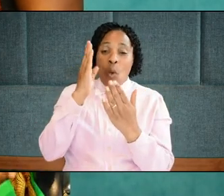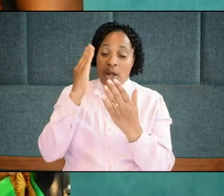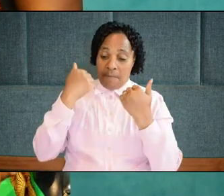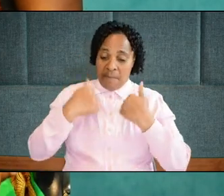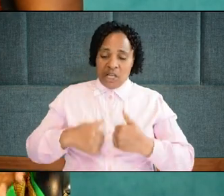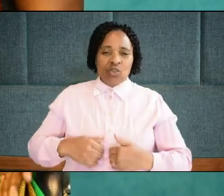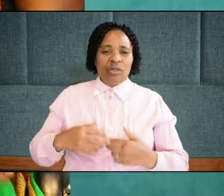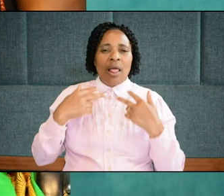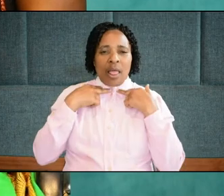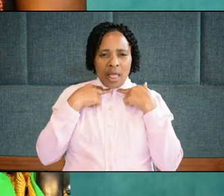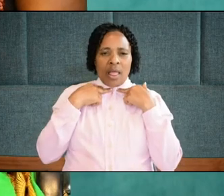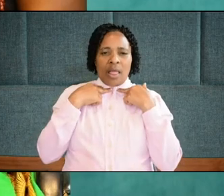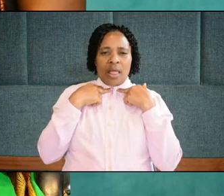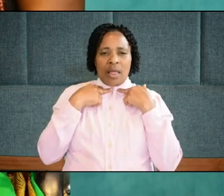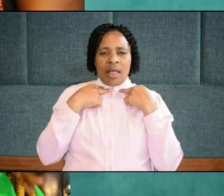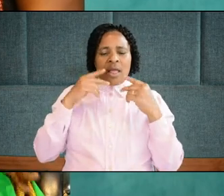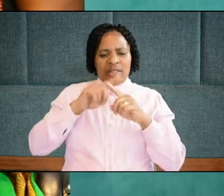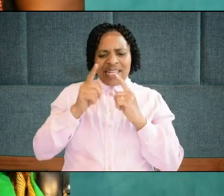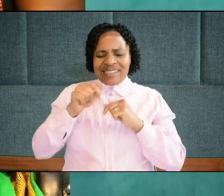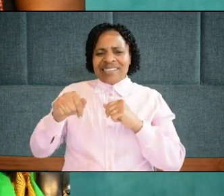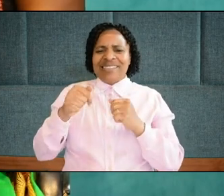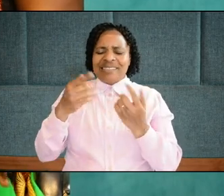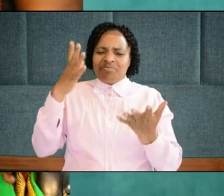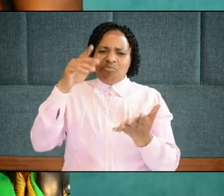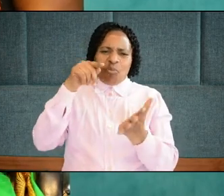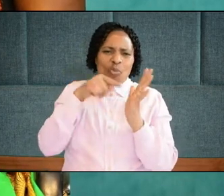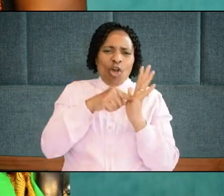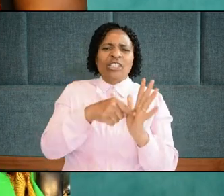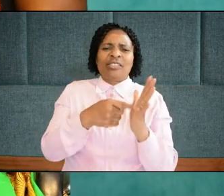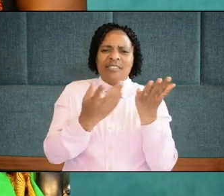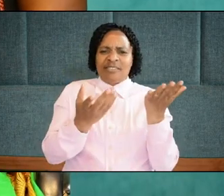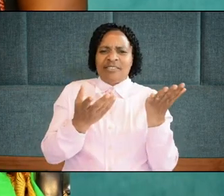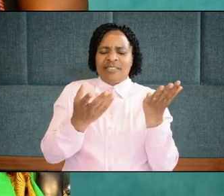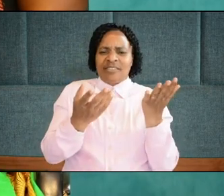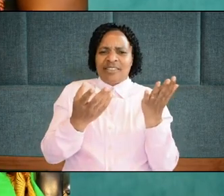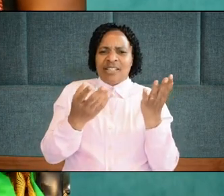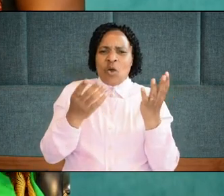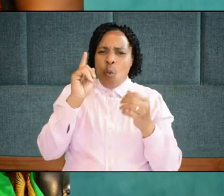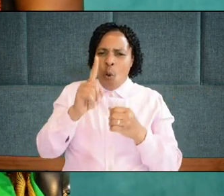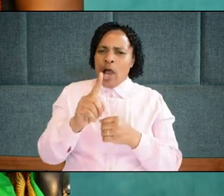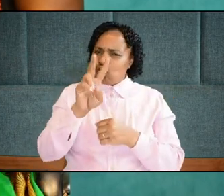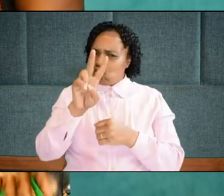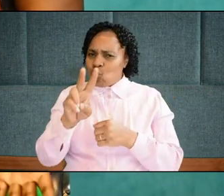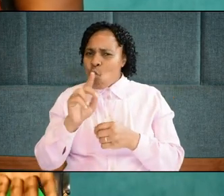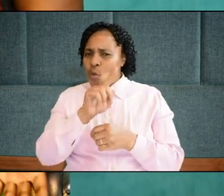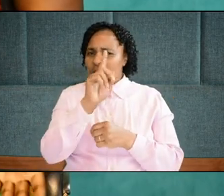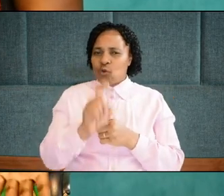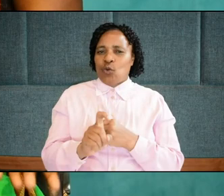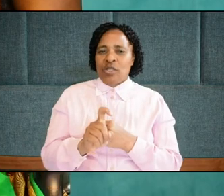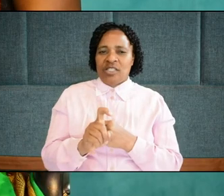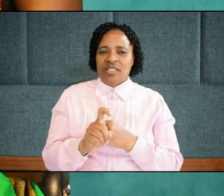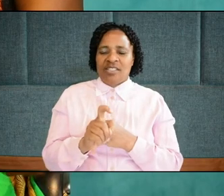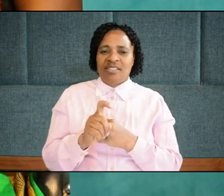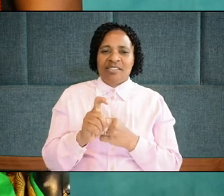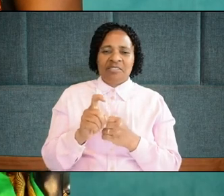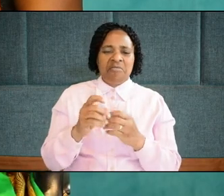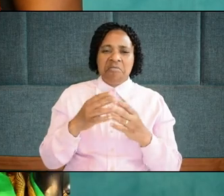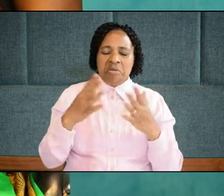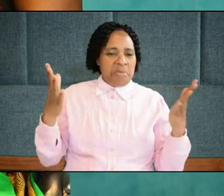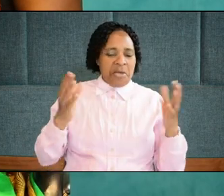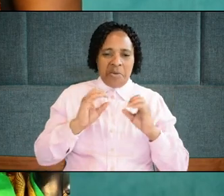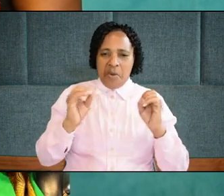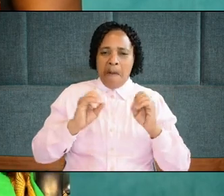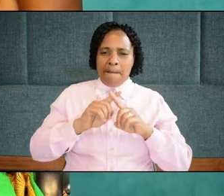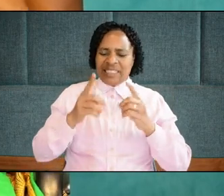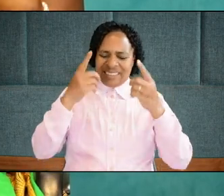got stuck. And at this point, it was just like one or two questions, not a big deal, but he